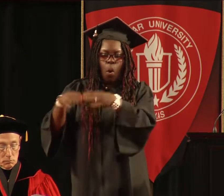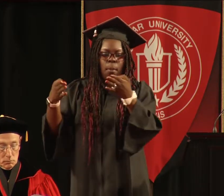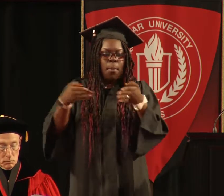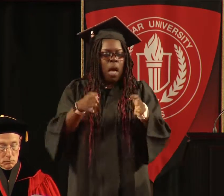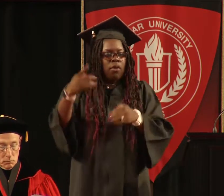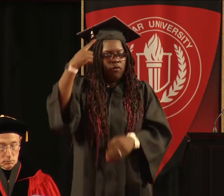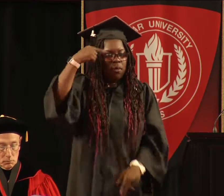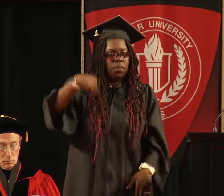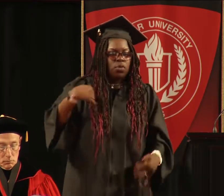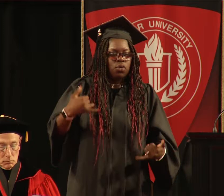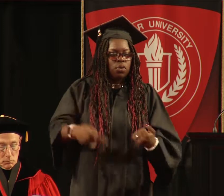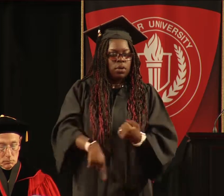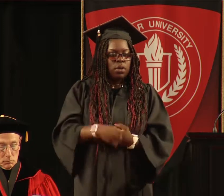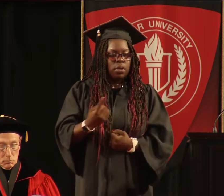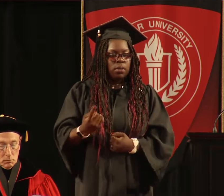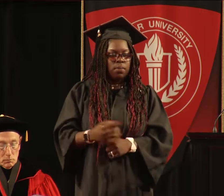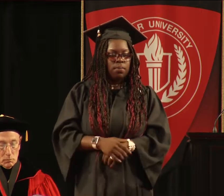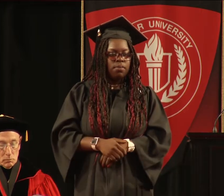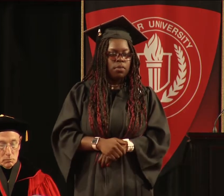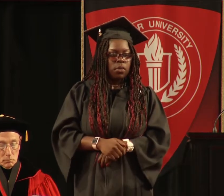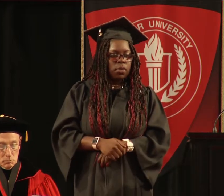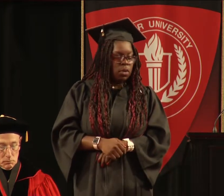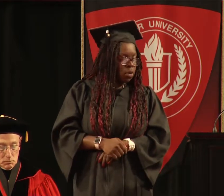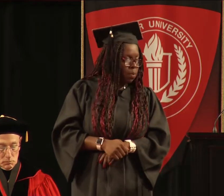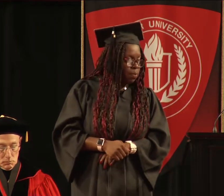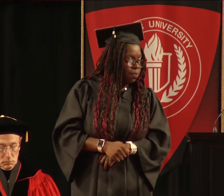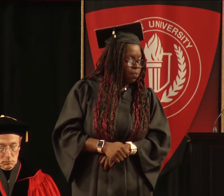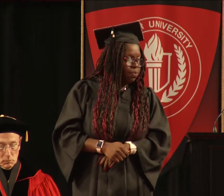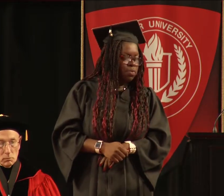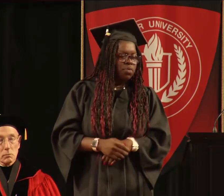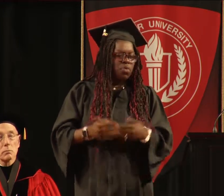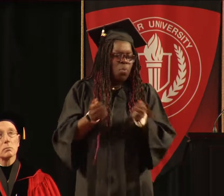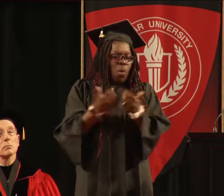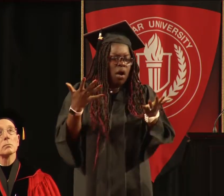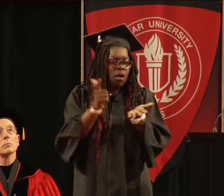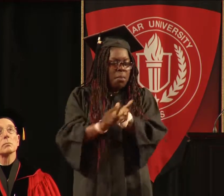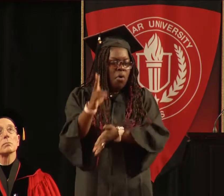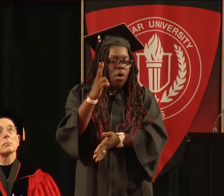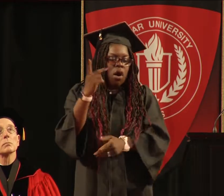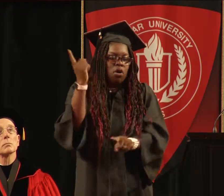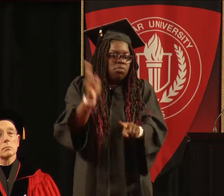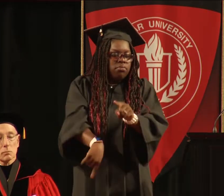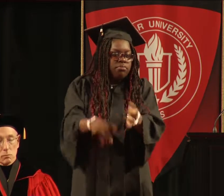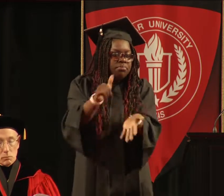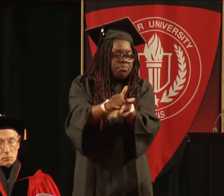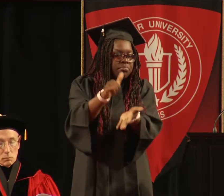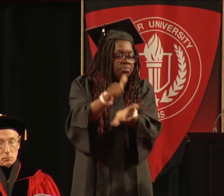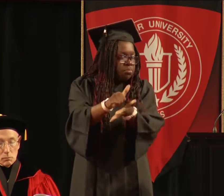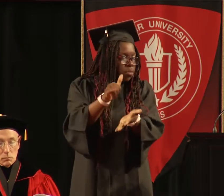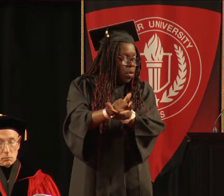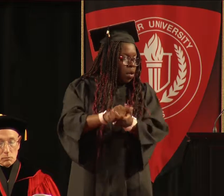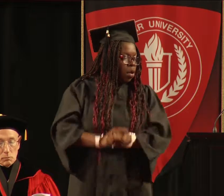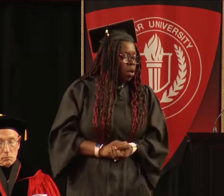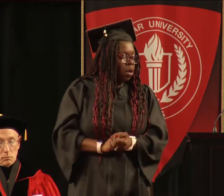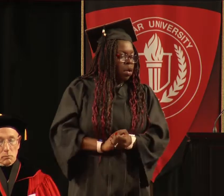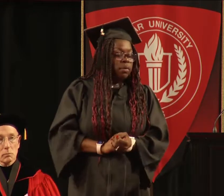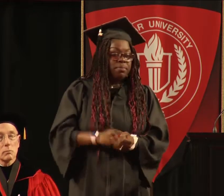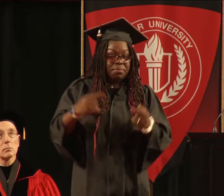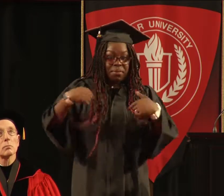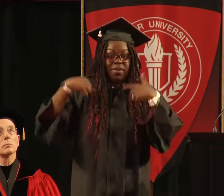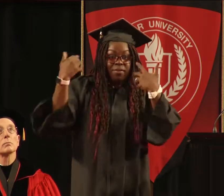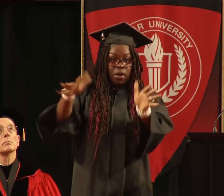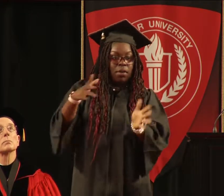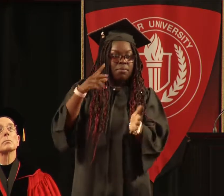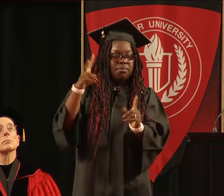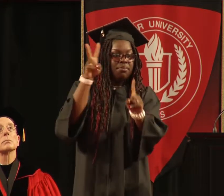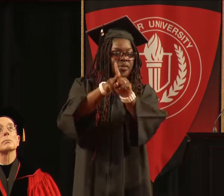And without those open pathways and the mentoring, I wouldn't be where I am today.